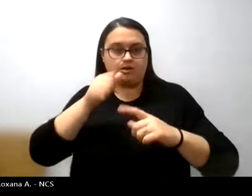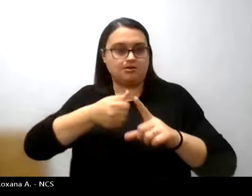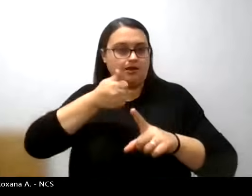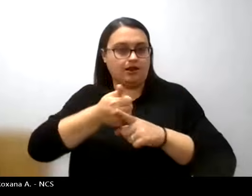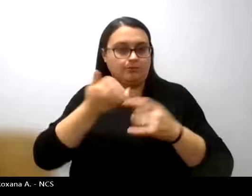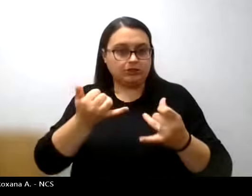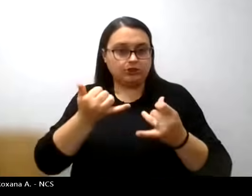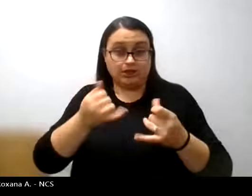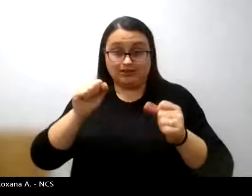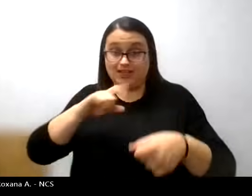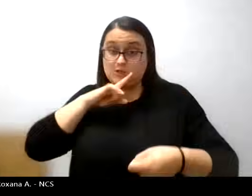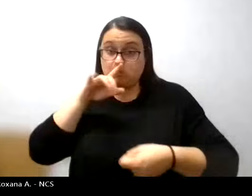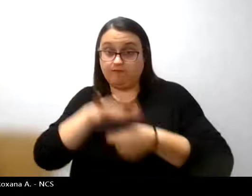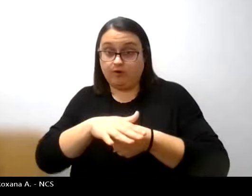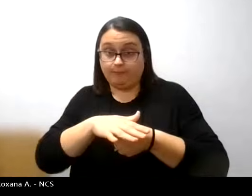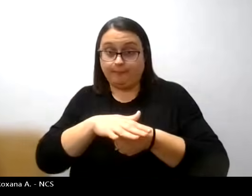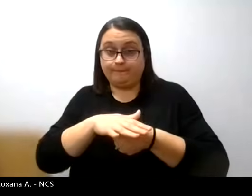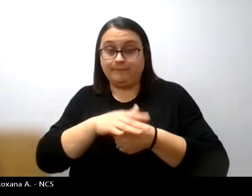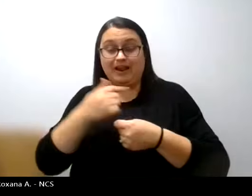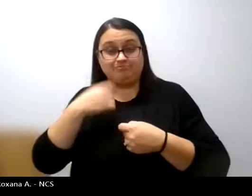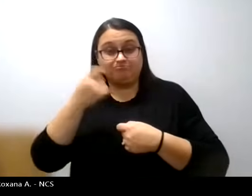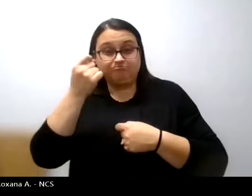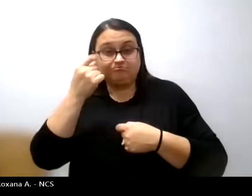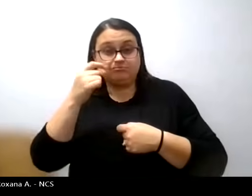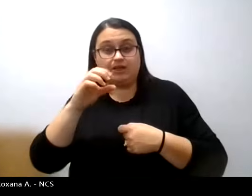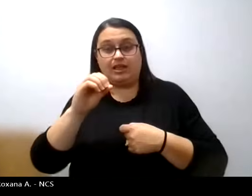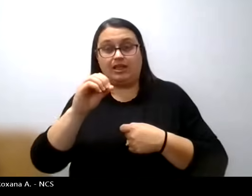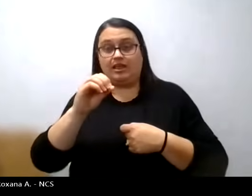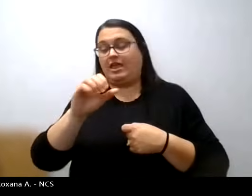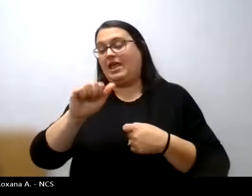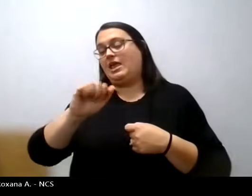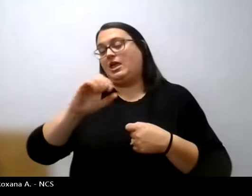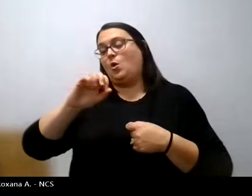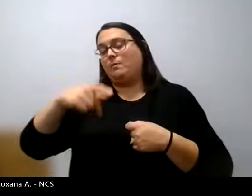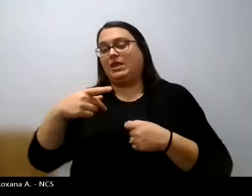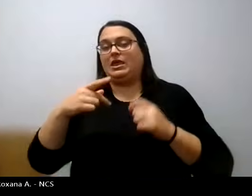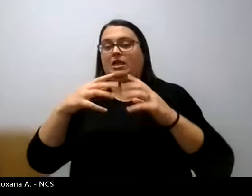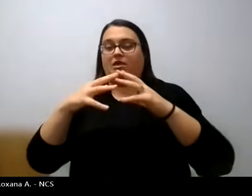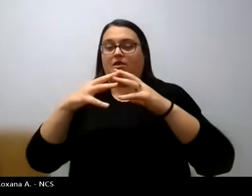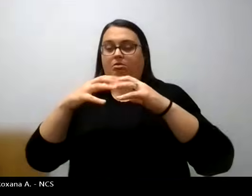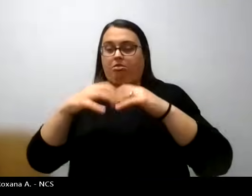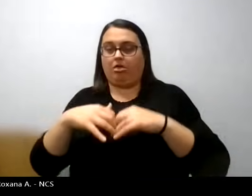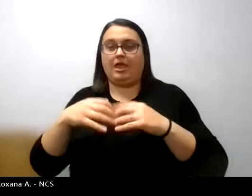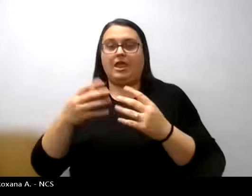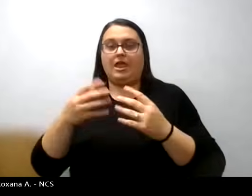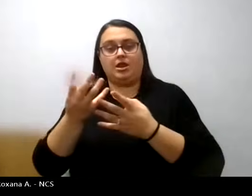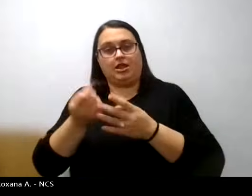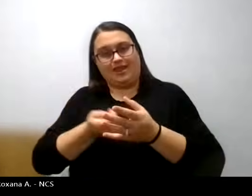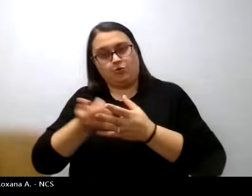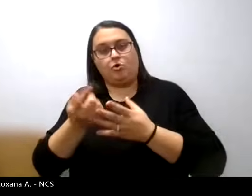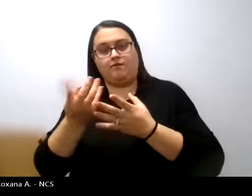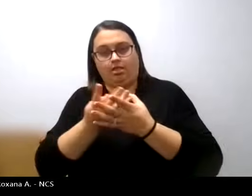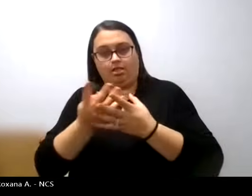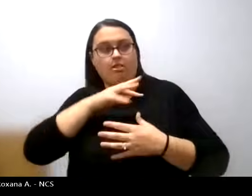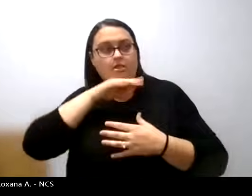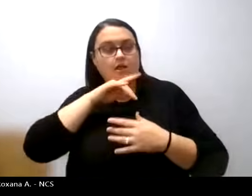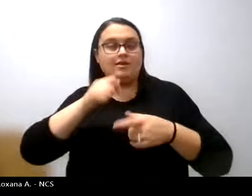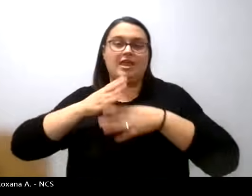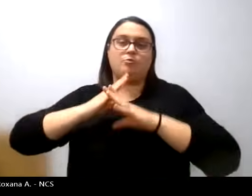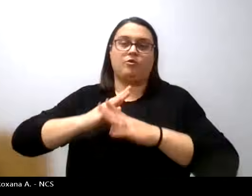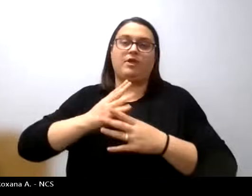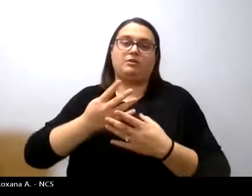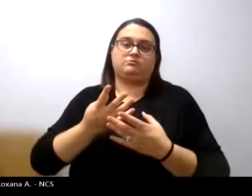Can you confirm? I understand AOP breaks down and removes pollutants and can be used to prevent